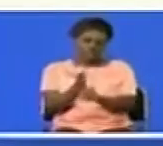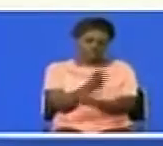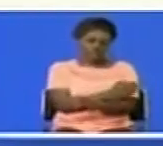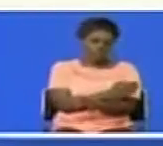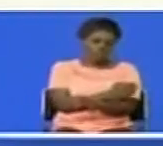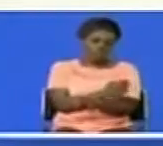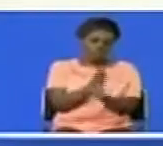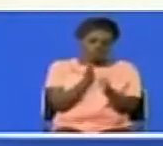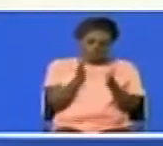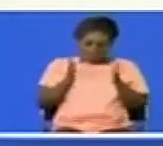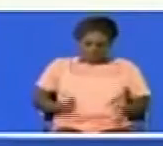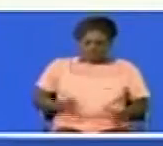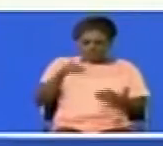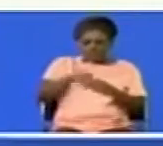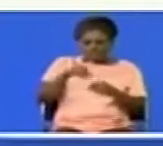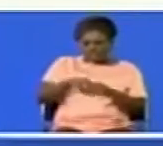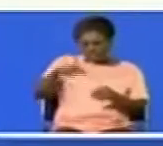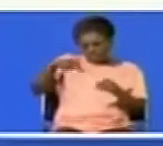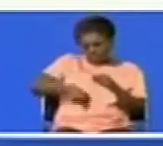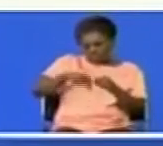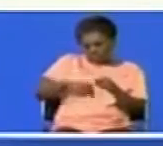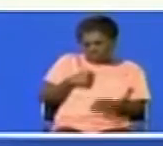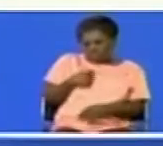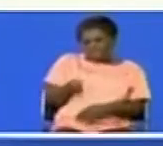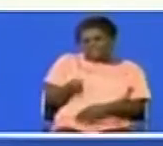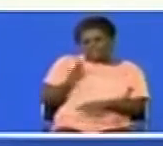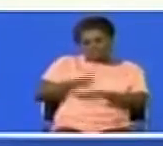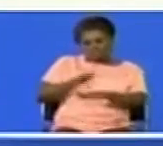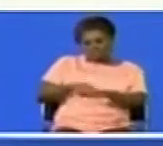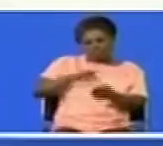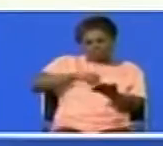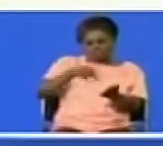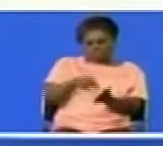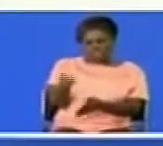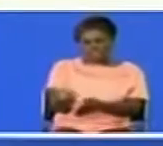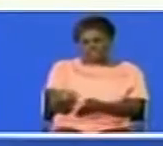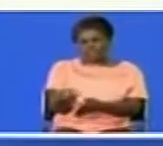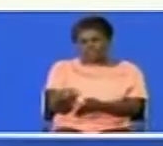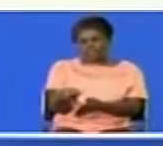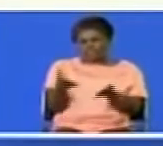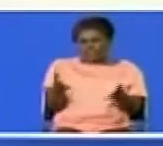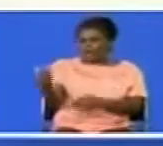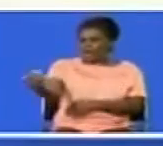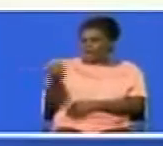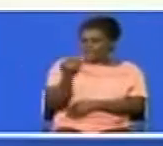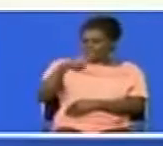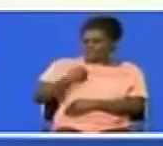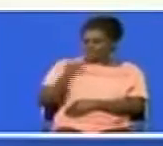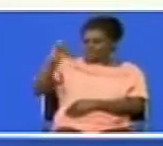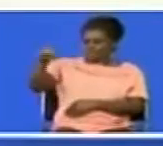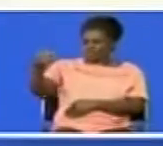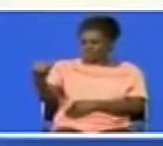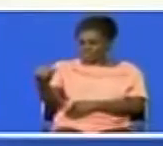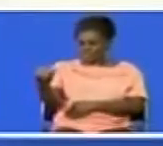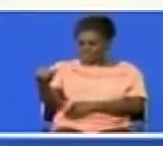someone within the lower level will feel that tangible touch. We need to now ask ourselves as Jubilee, as